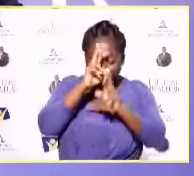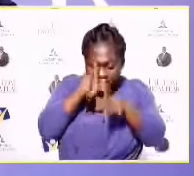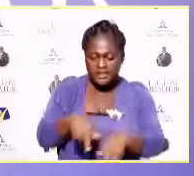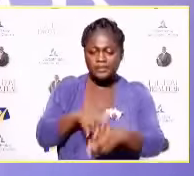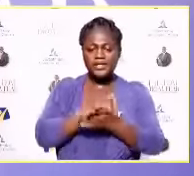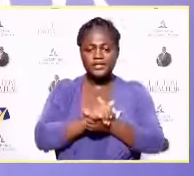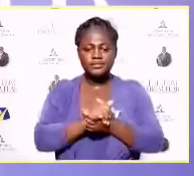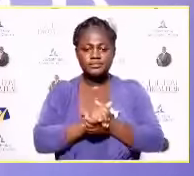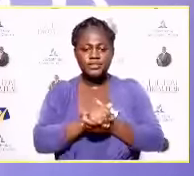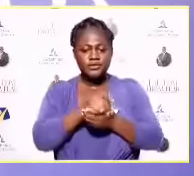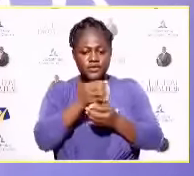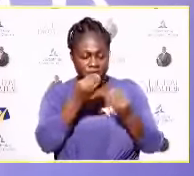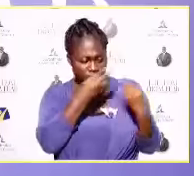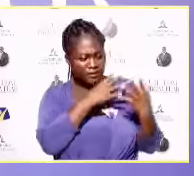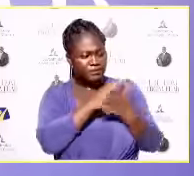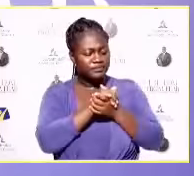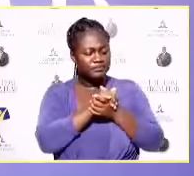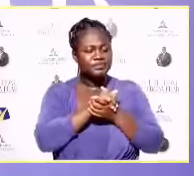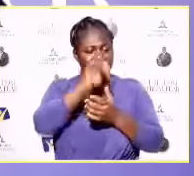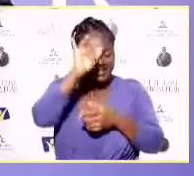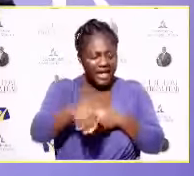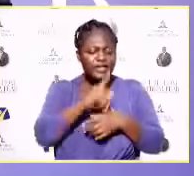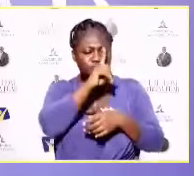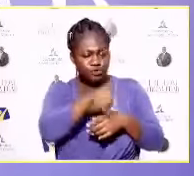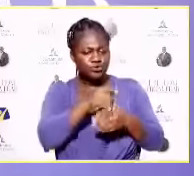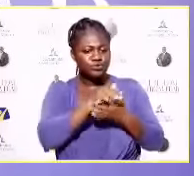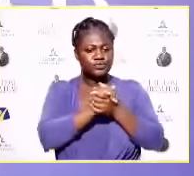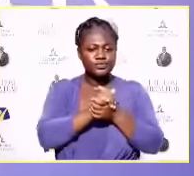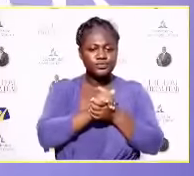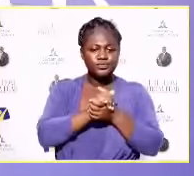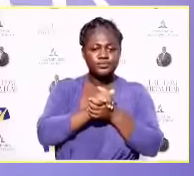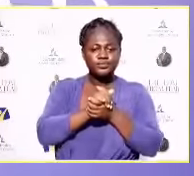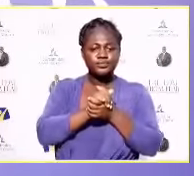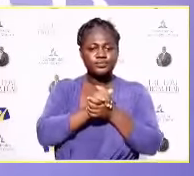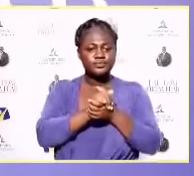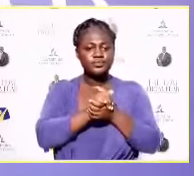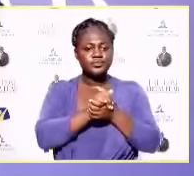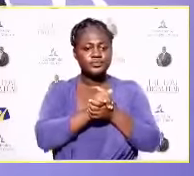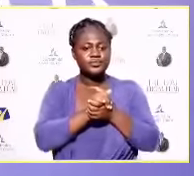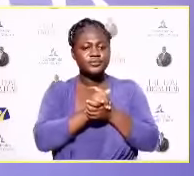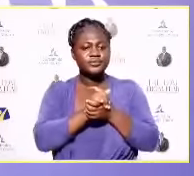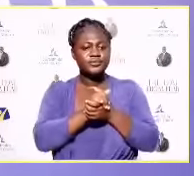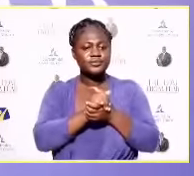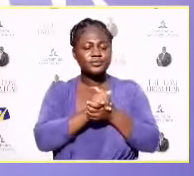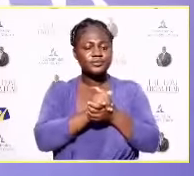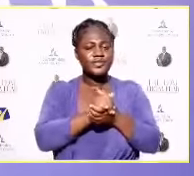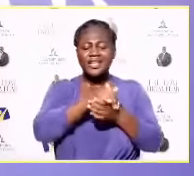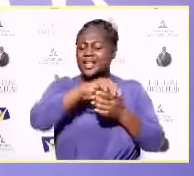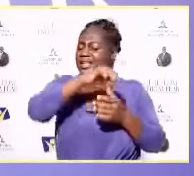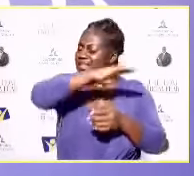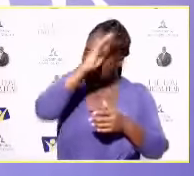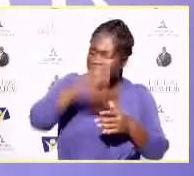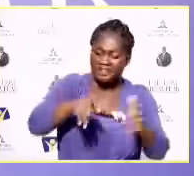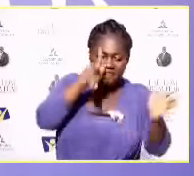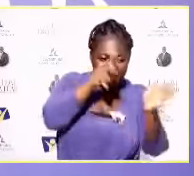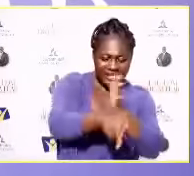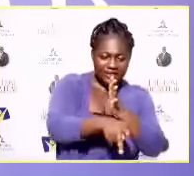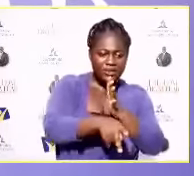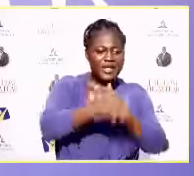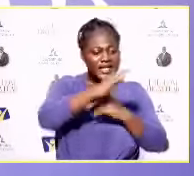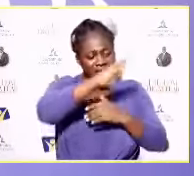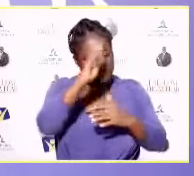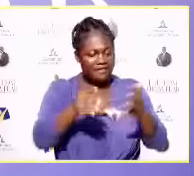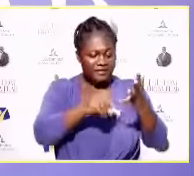Tell me what it is. That's truth. Come on, come on. Speak with energy. Commandment 6. Thou shalt not kill. That is?